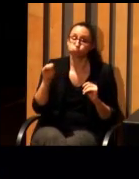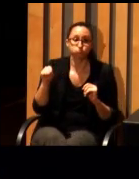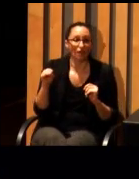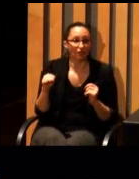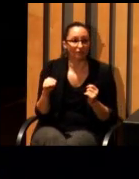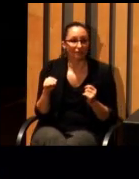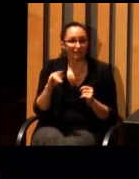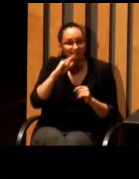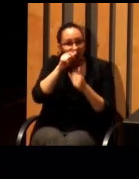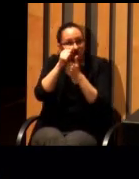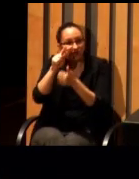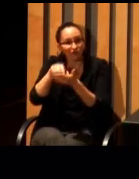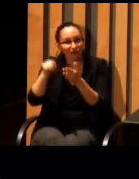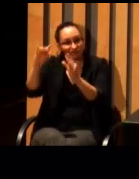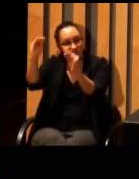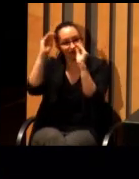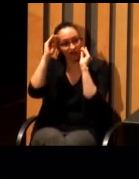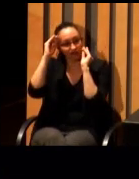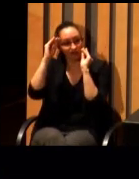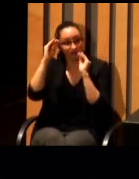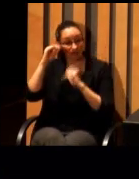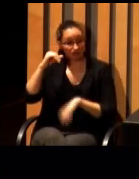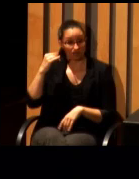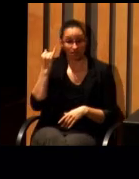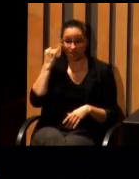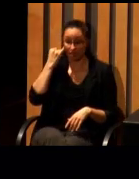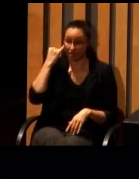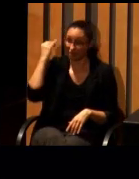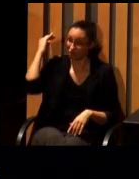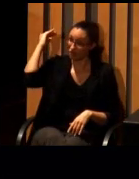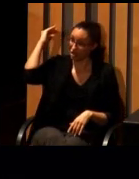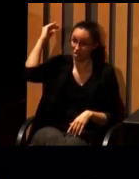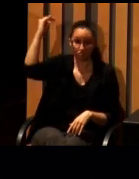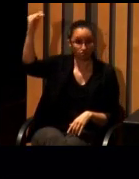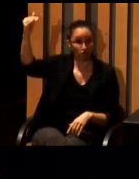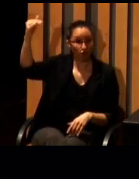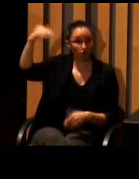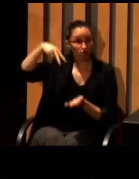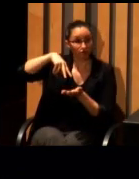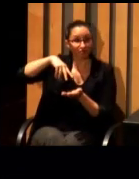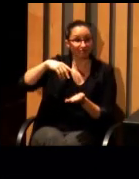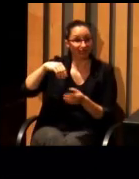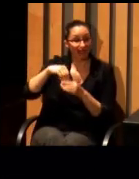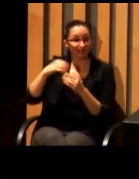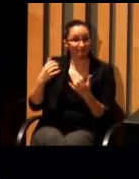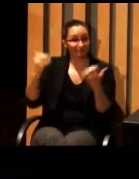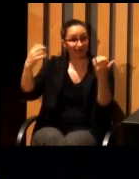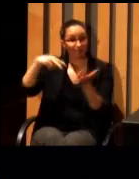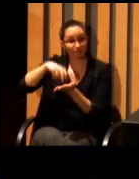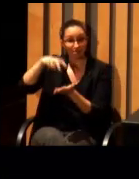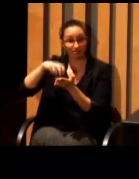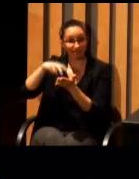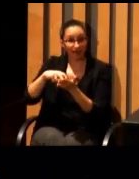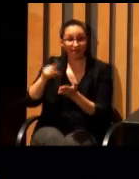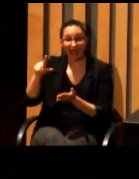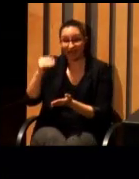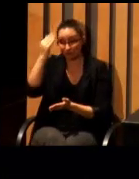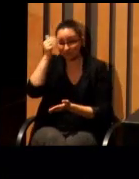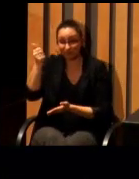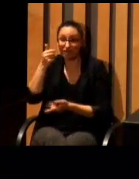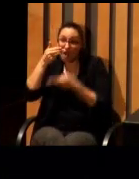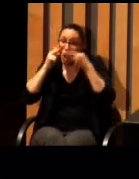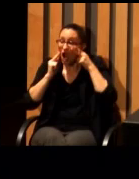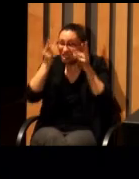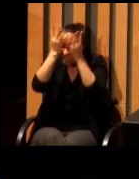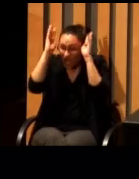would someone who's an adult who's jumping up and down like a fool out in the middle of a stadium. So, you know, but that's still an opportunity and still